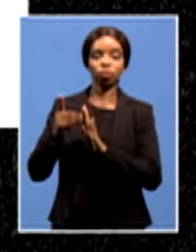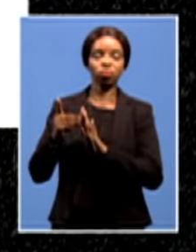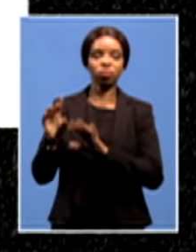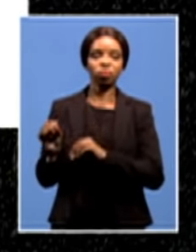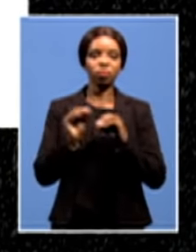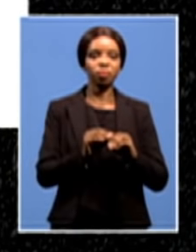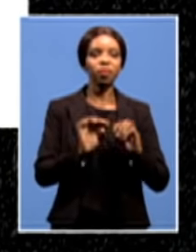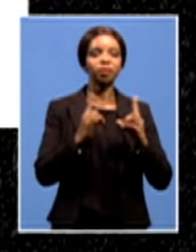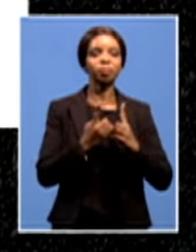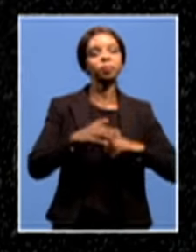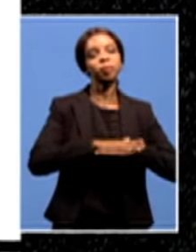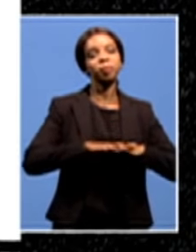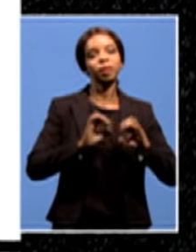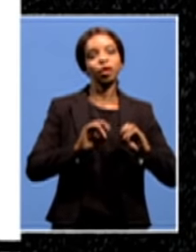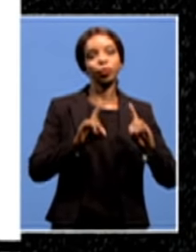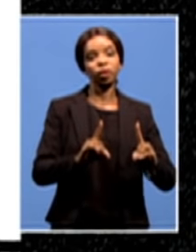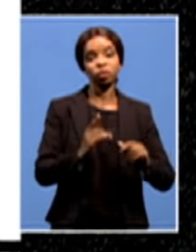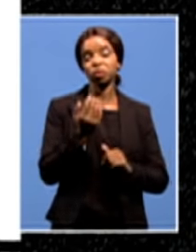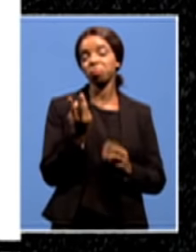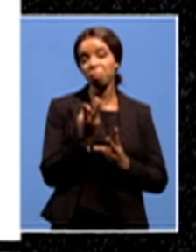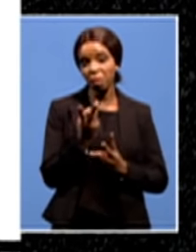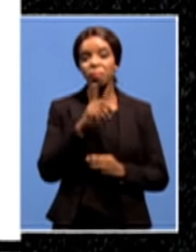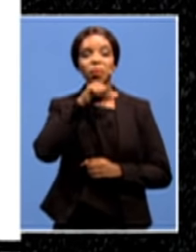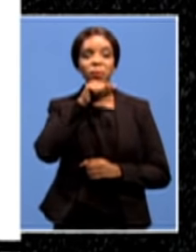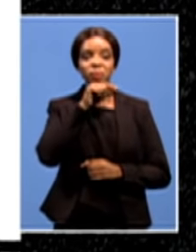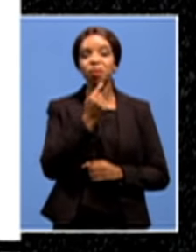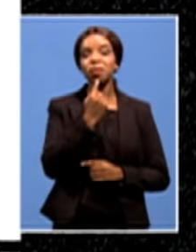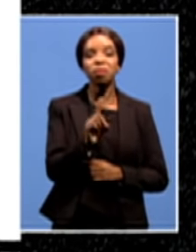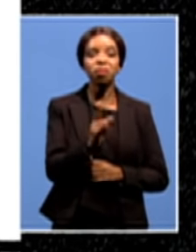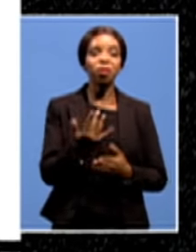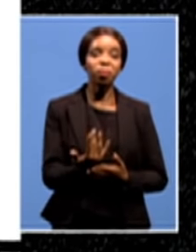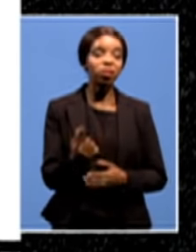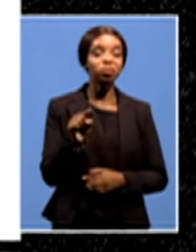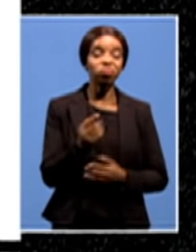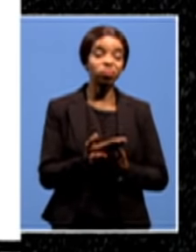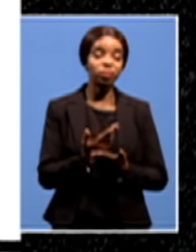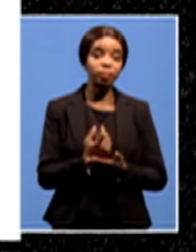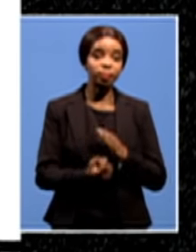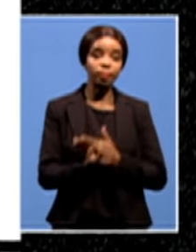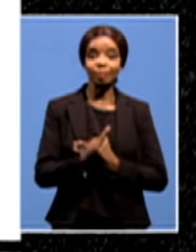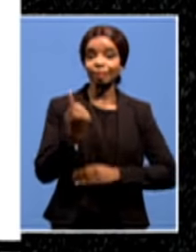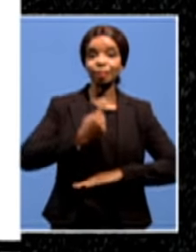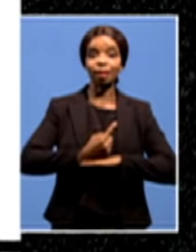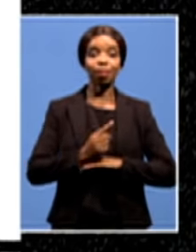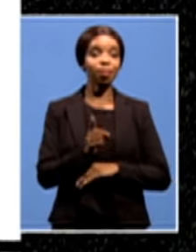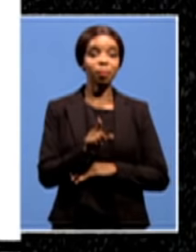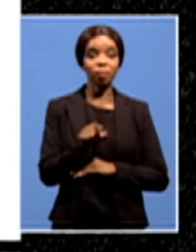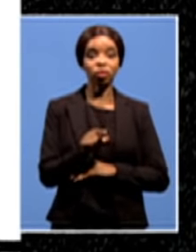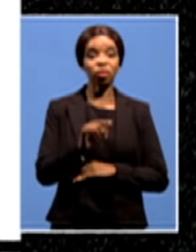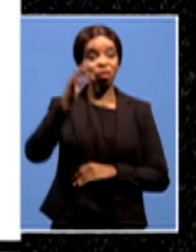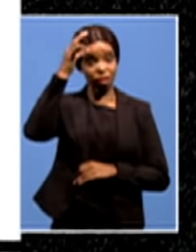of Basic Education. All right, what are people saying on Twitter? Maruti says, this might happen the day the children of